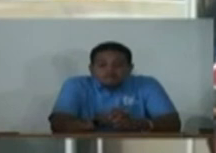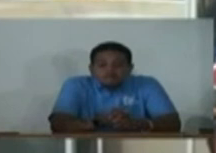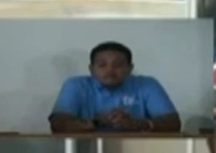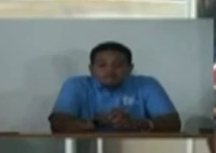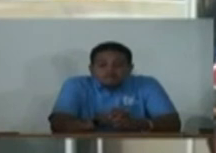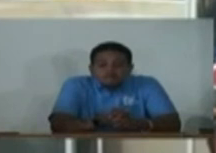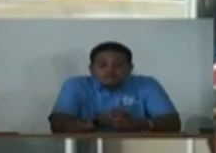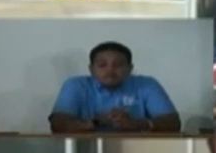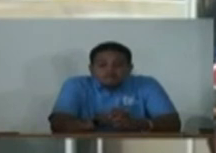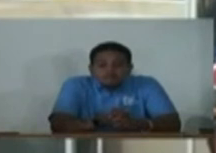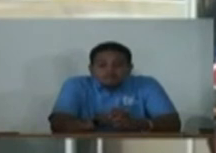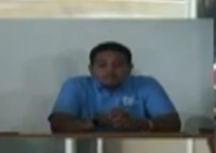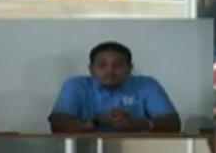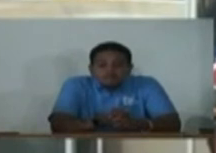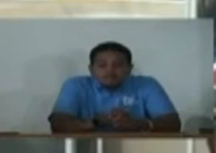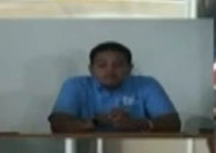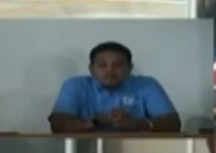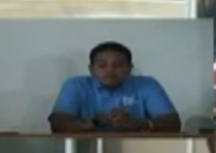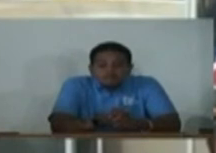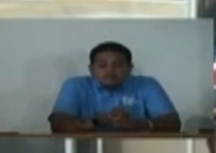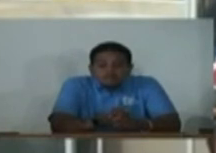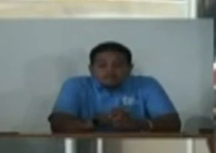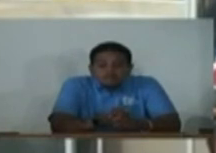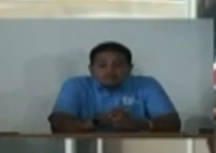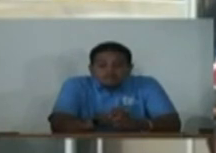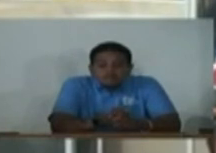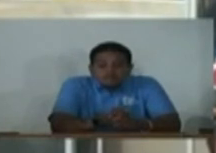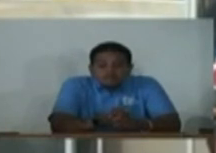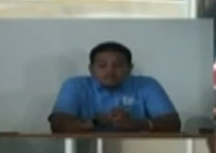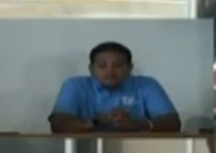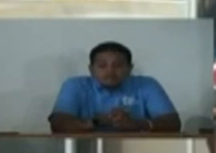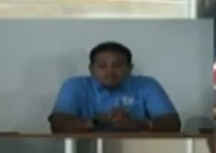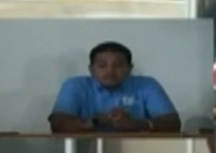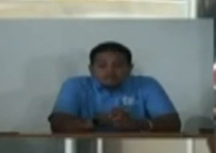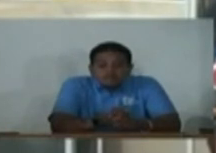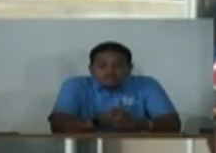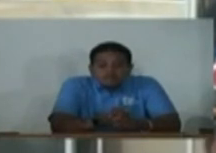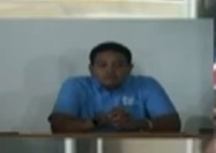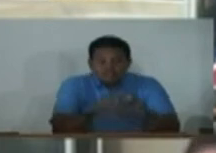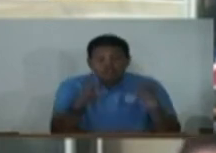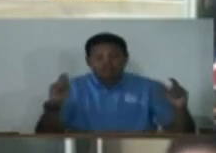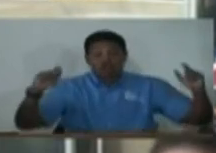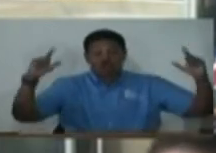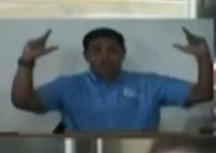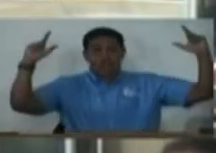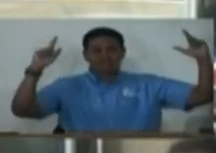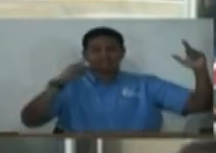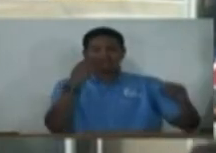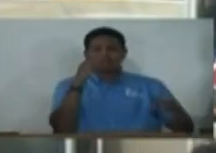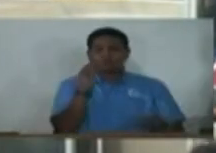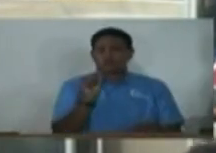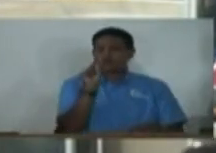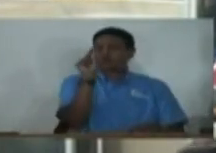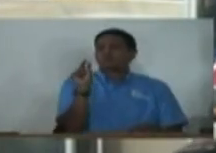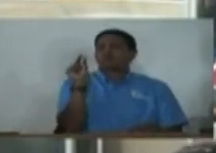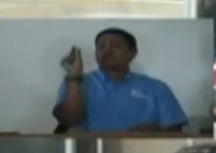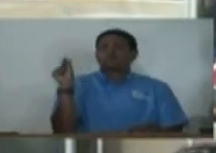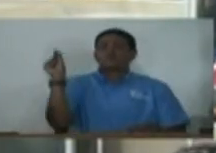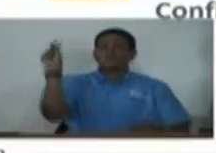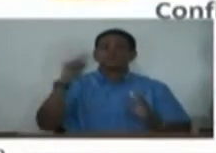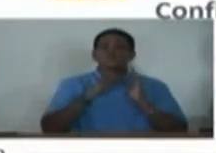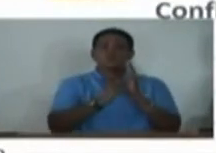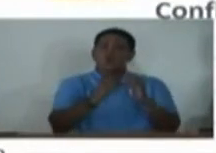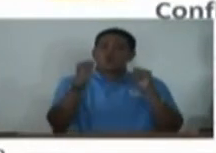On the graph displayed, the blue bars represent the daily number of new confirmed cases